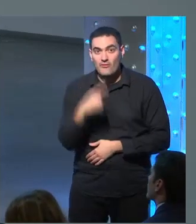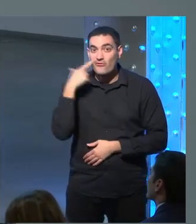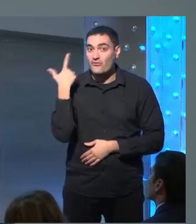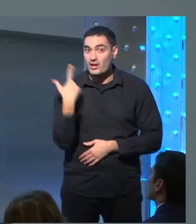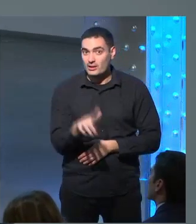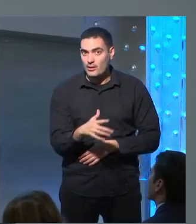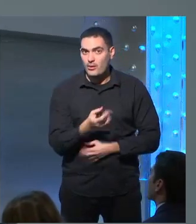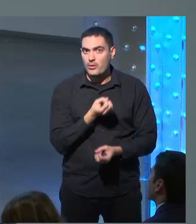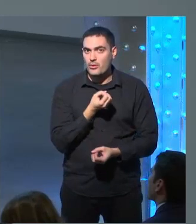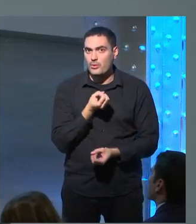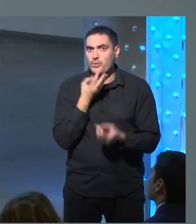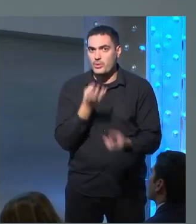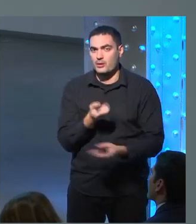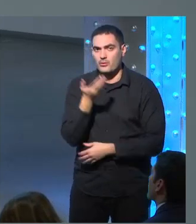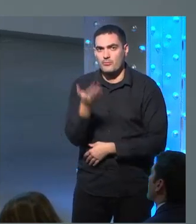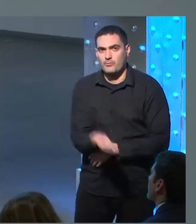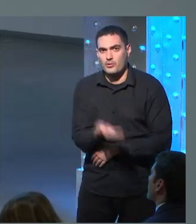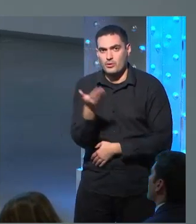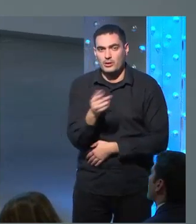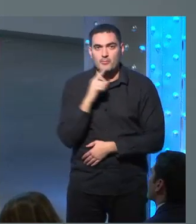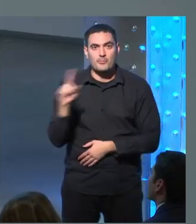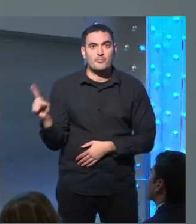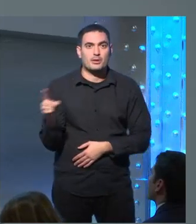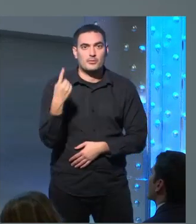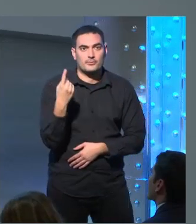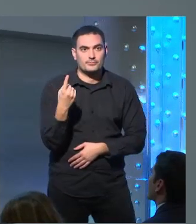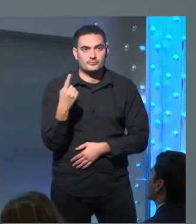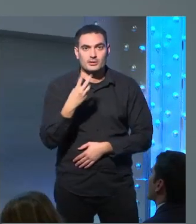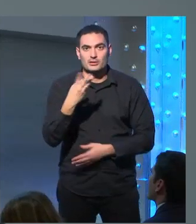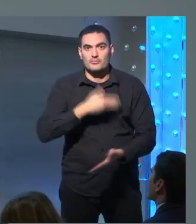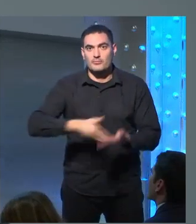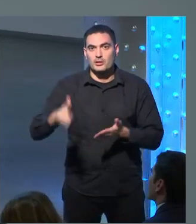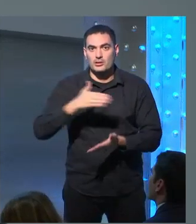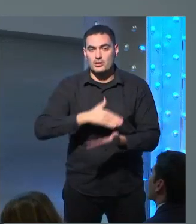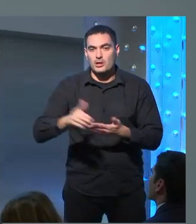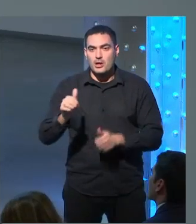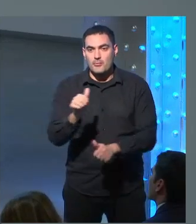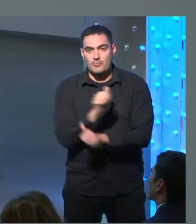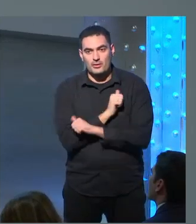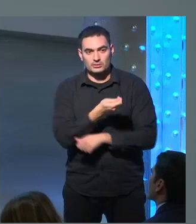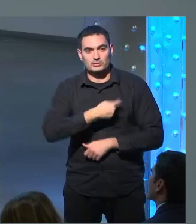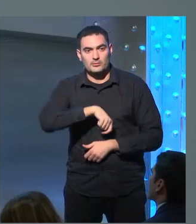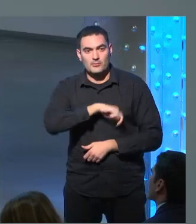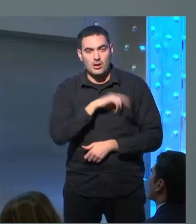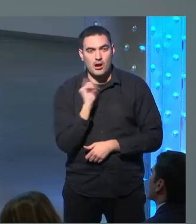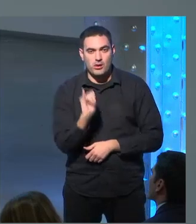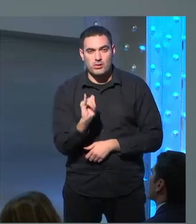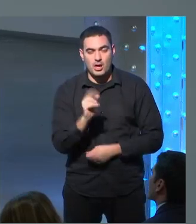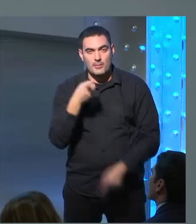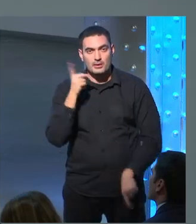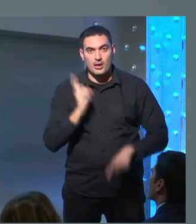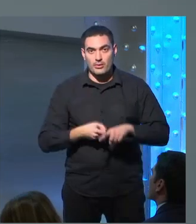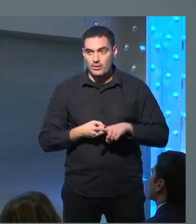for allies in civil society. Two very important pieces of information. From the 3.5